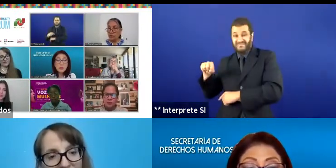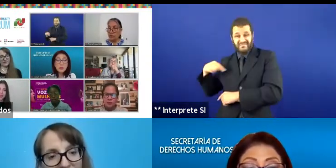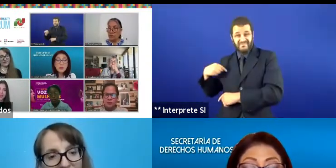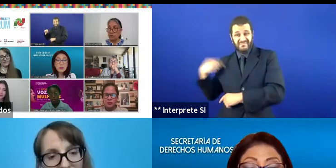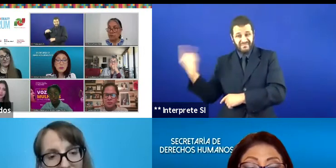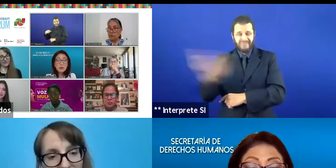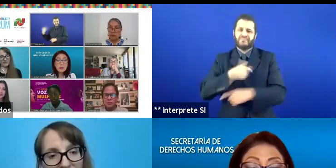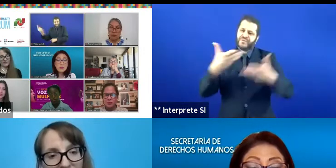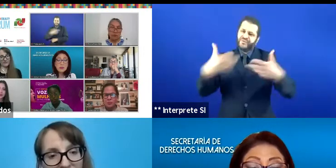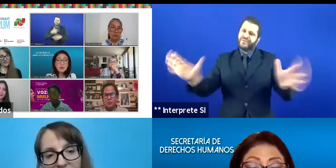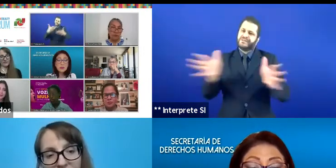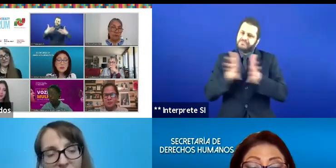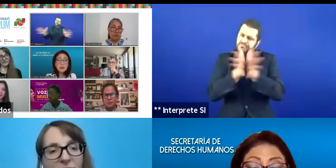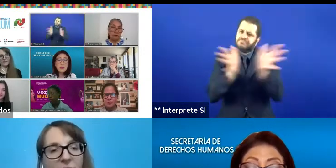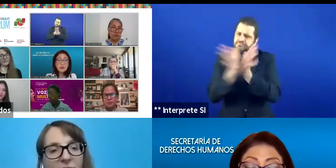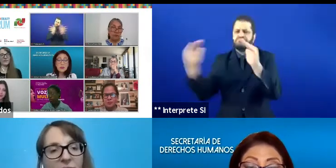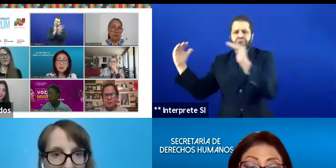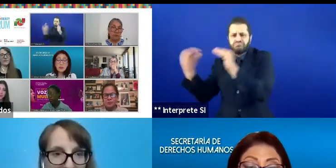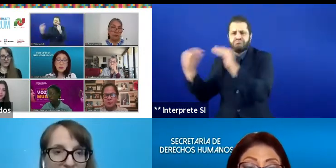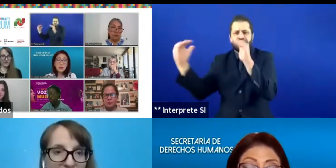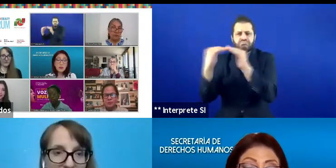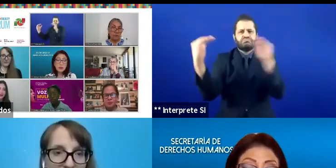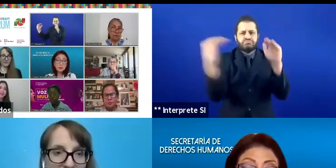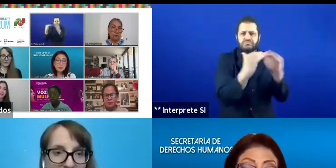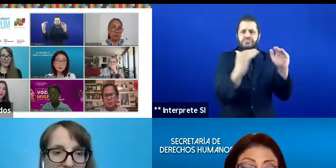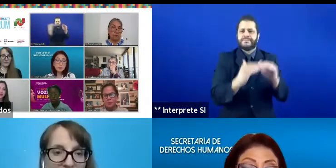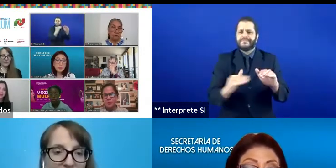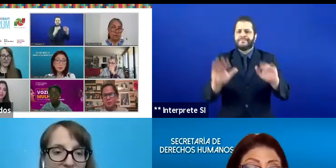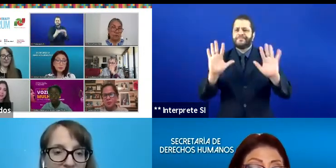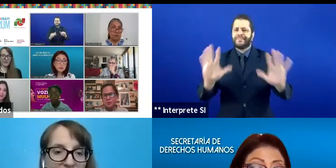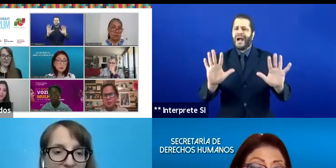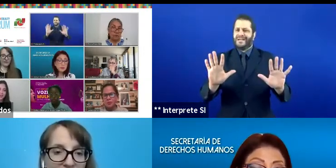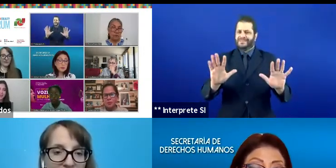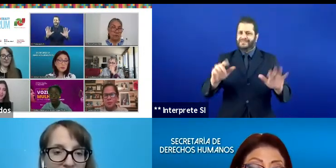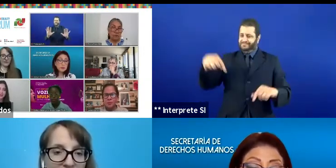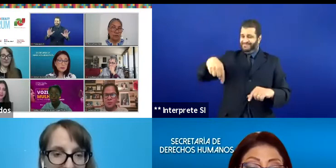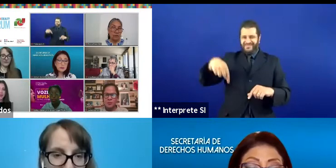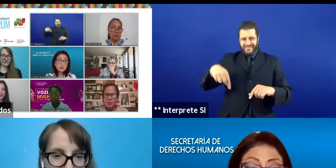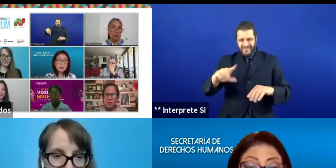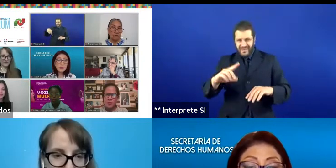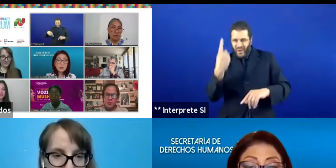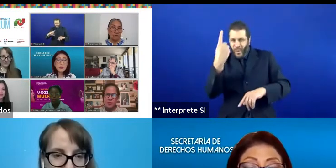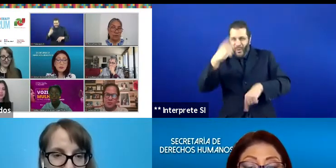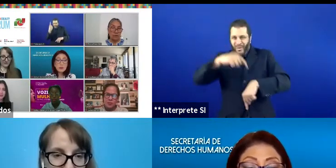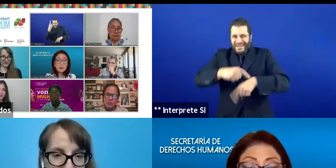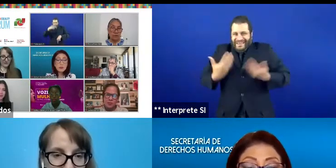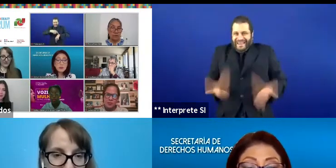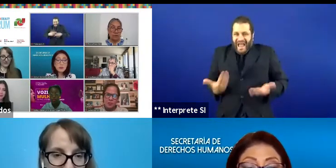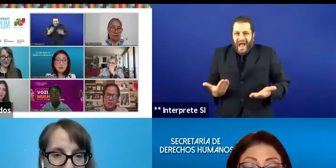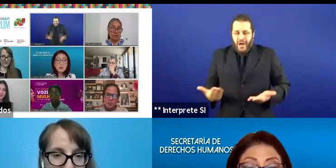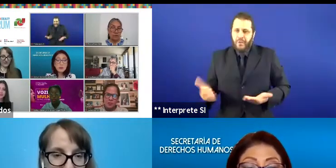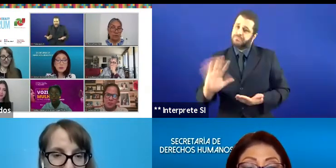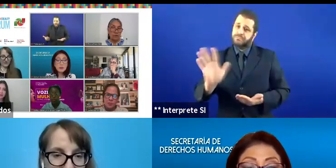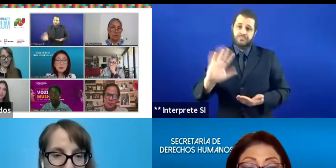have to ensure the well-being of girls and women wherever they are in the world. And I face it here in Albania. Women